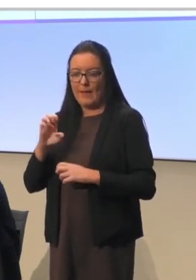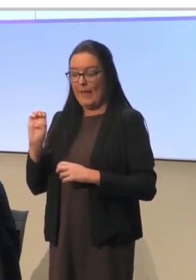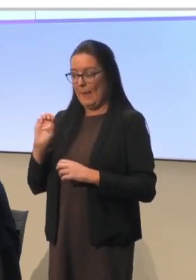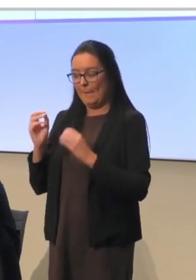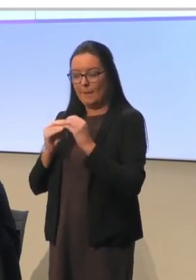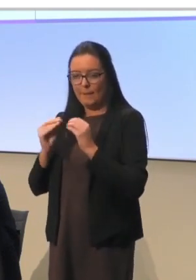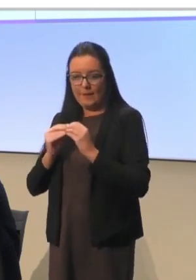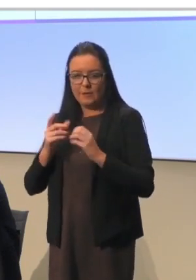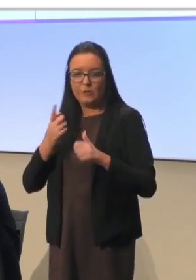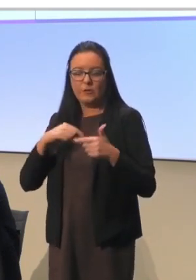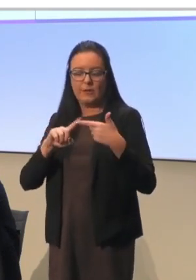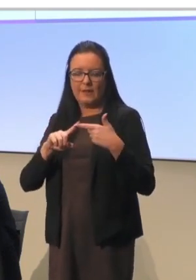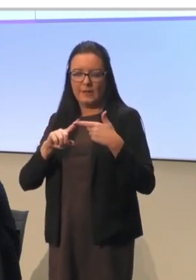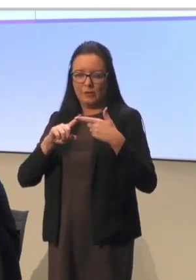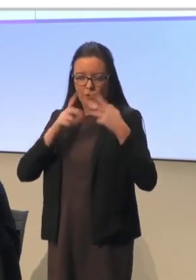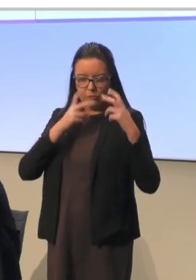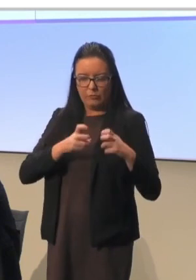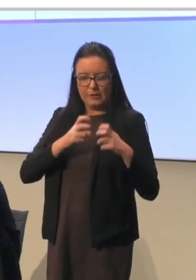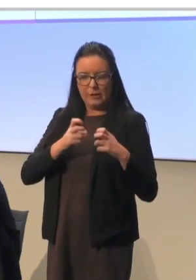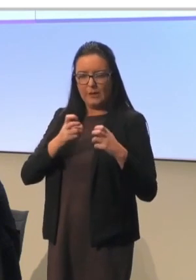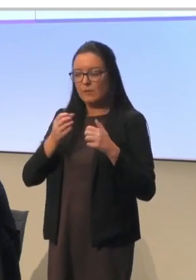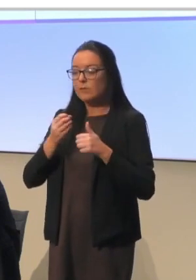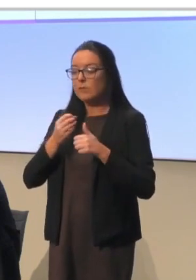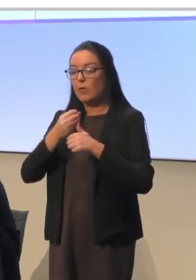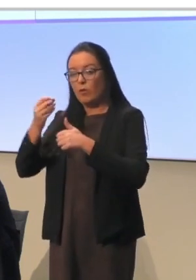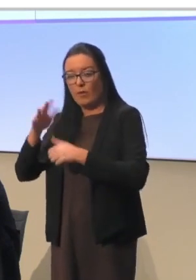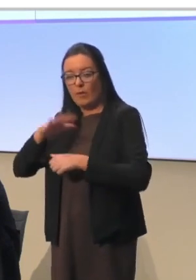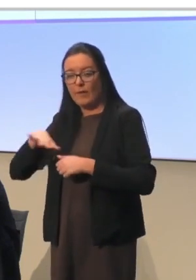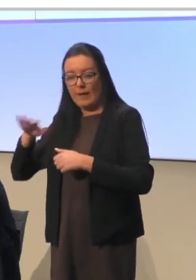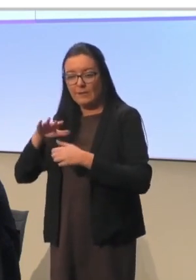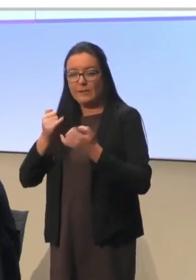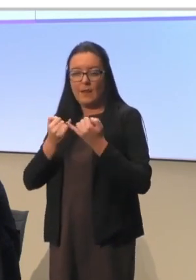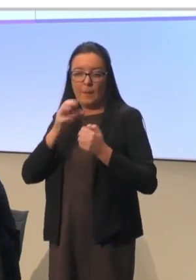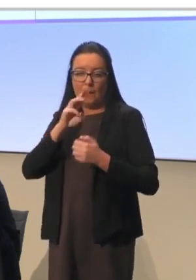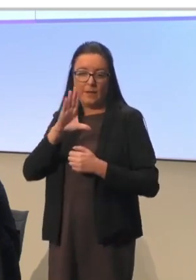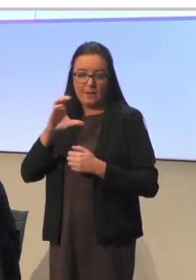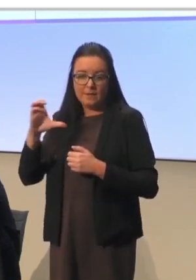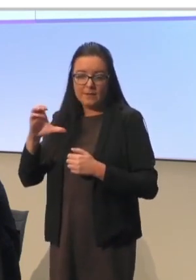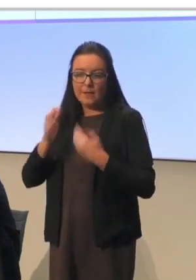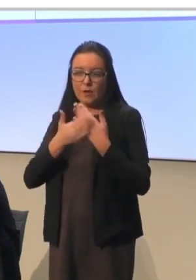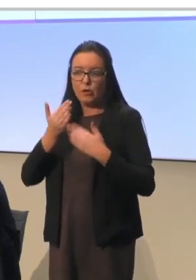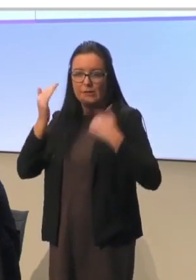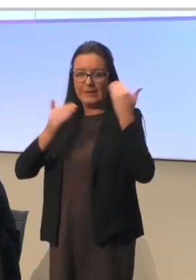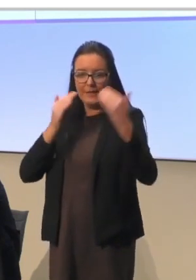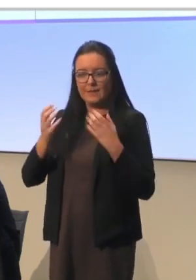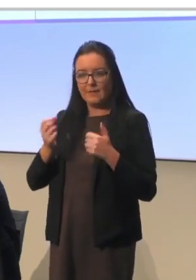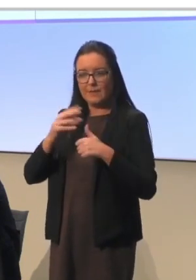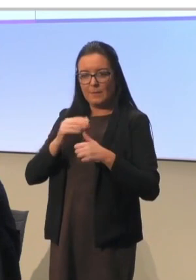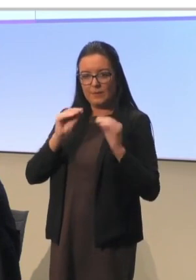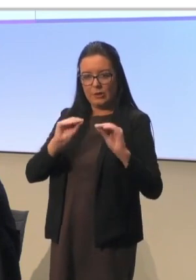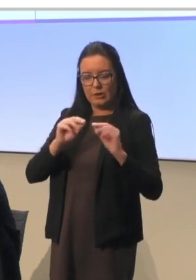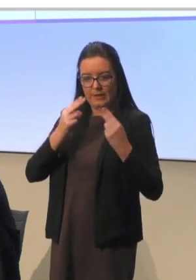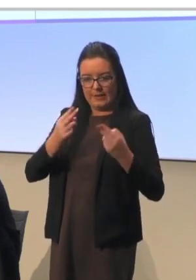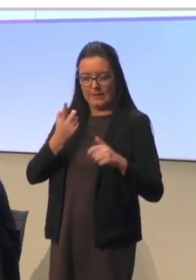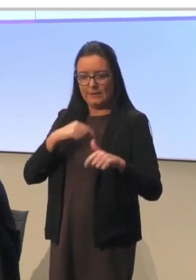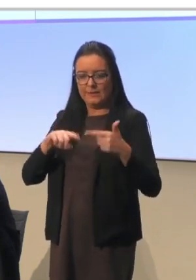do in-depth research with kind of under-researched areas, so particularly PLCs, young adults with special education needs and youth reach programmes, and we're going